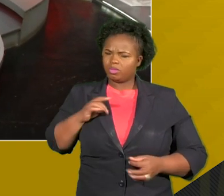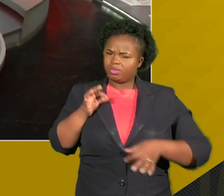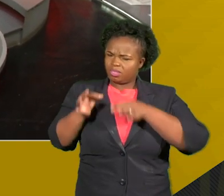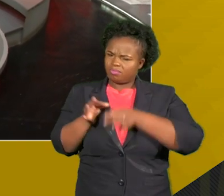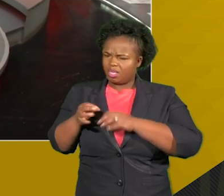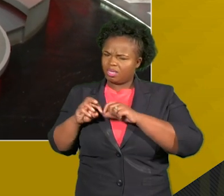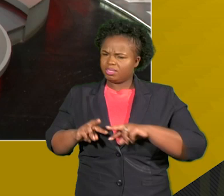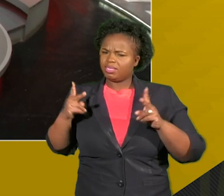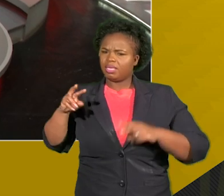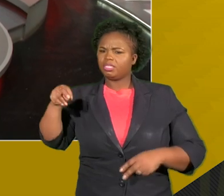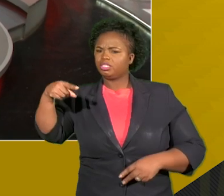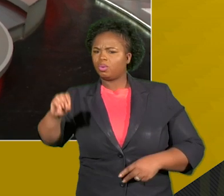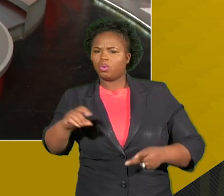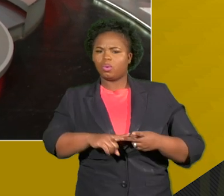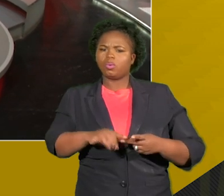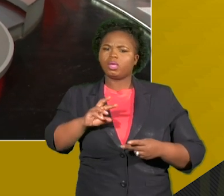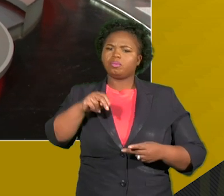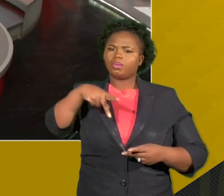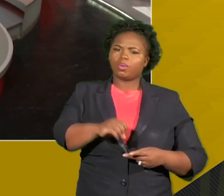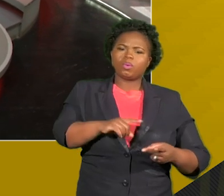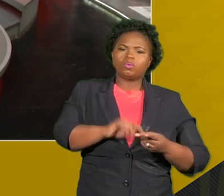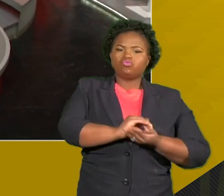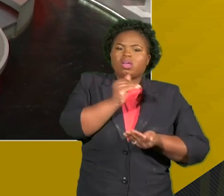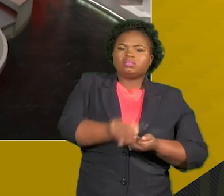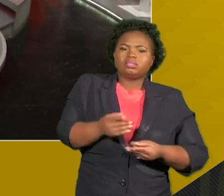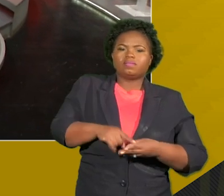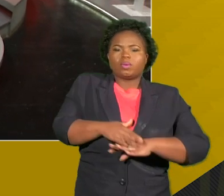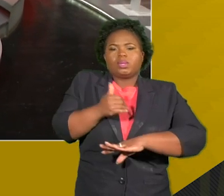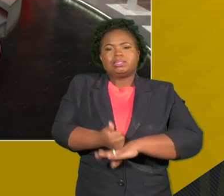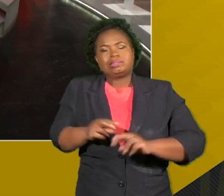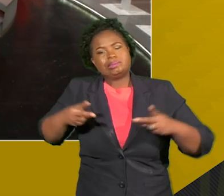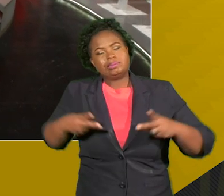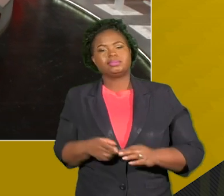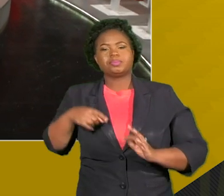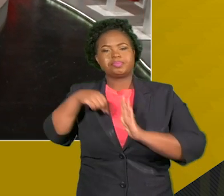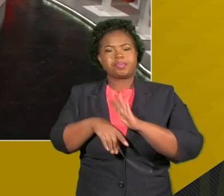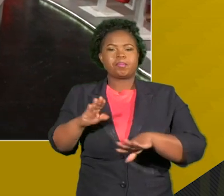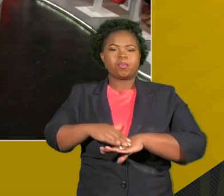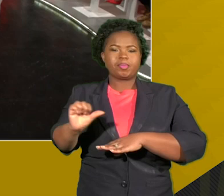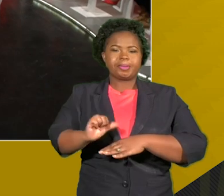is an NPO what's an NGO what's a trust what's a foundation we get a better understanding of that right after the break